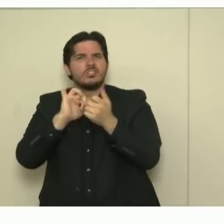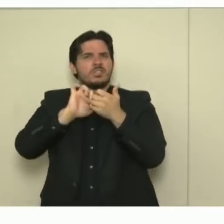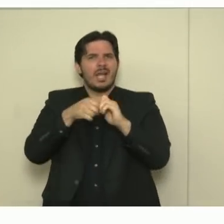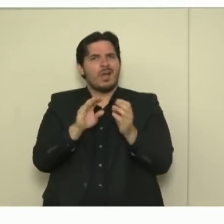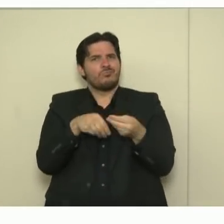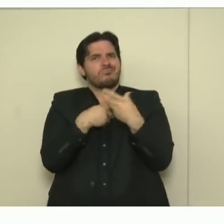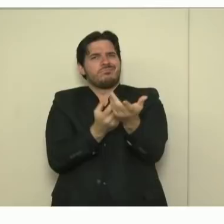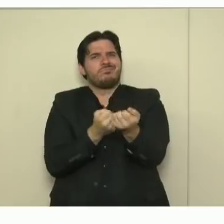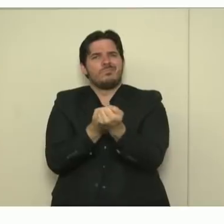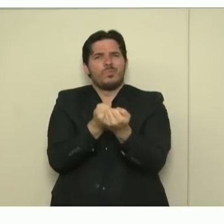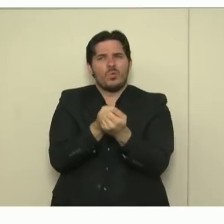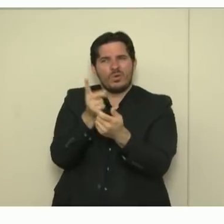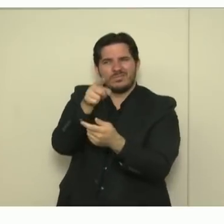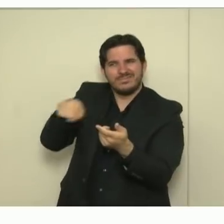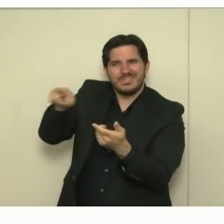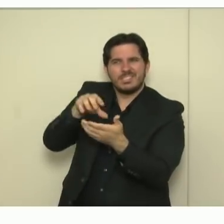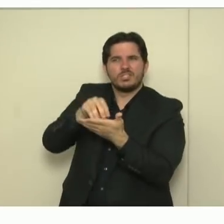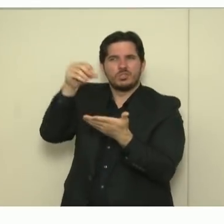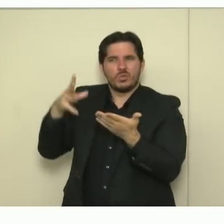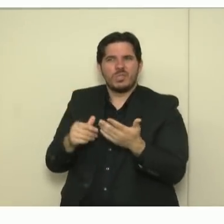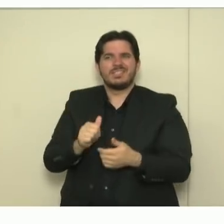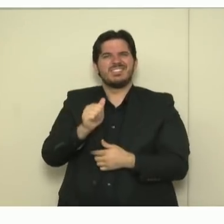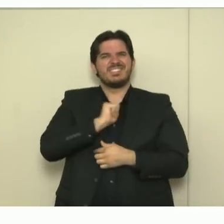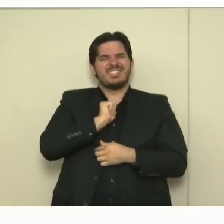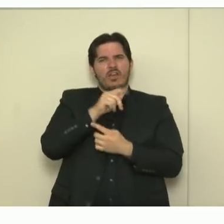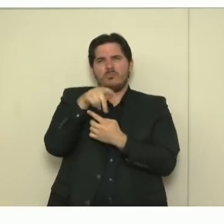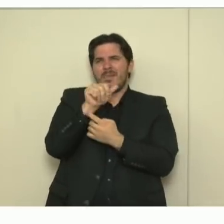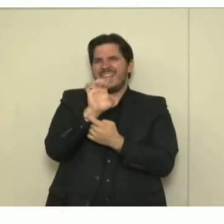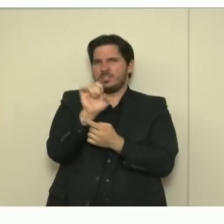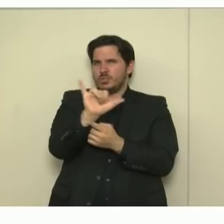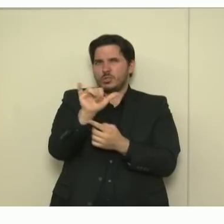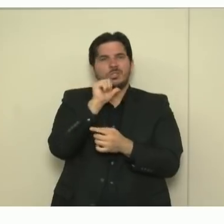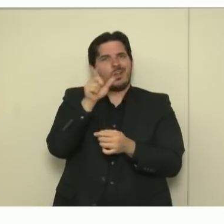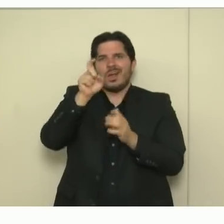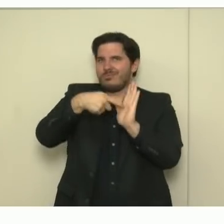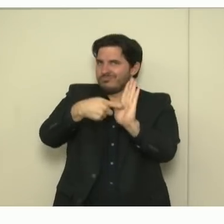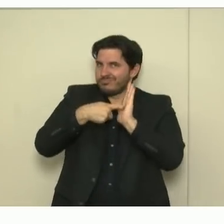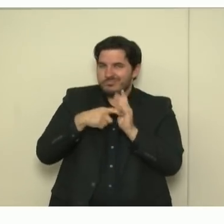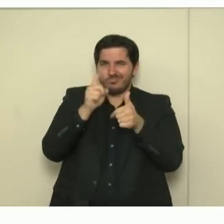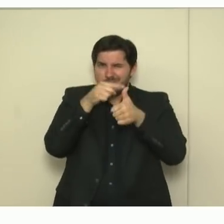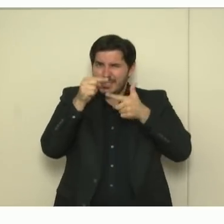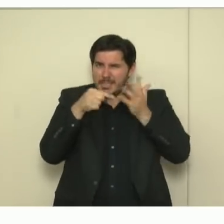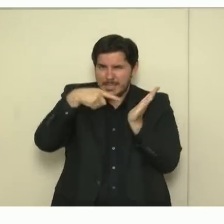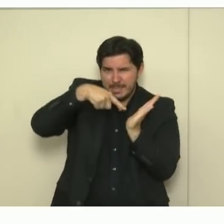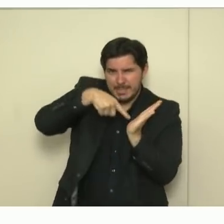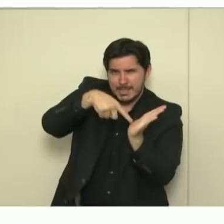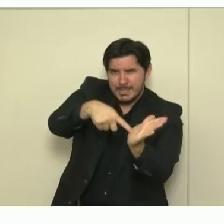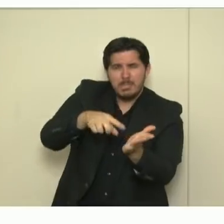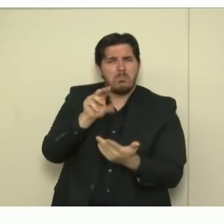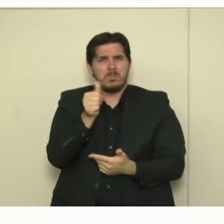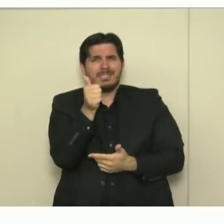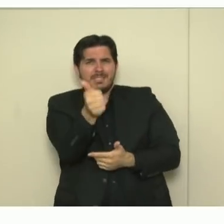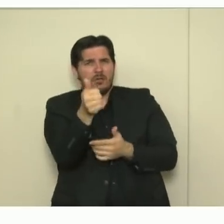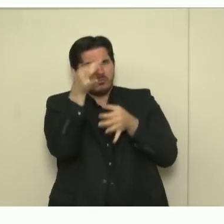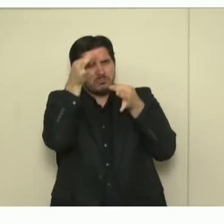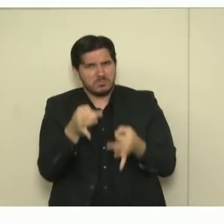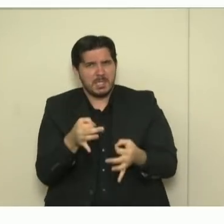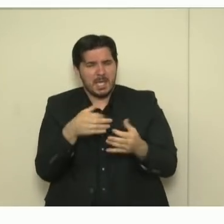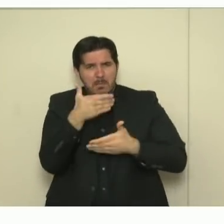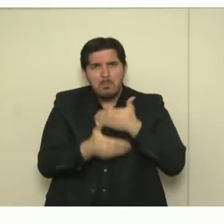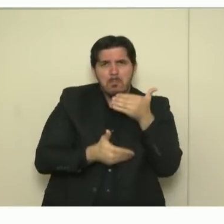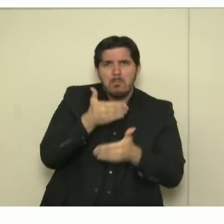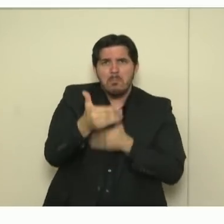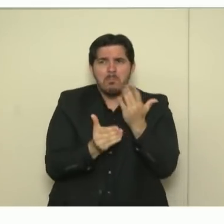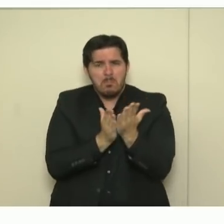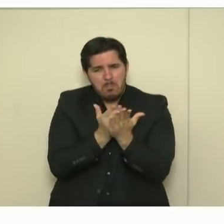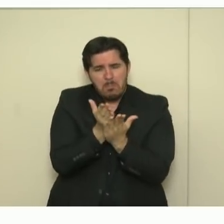accessible. And I'm very excited, if you could go back to that slide, very excited to, we're going to launch very soon our family